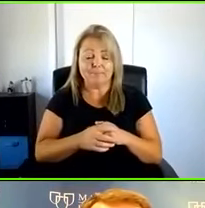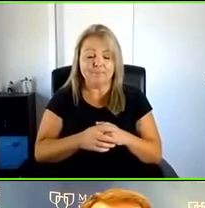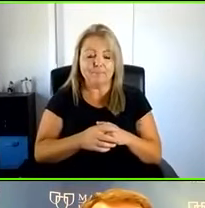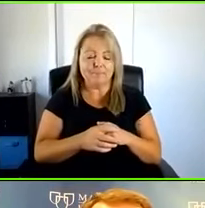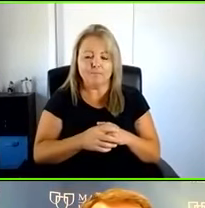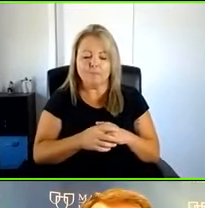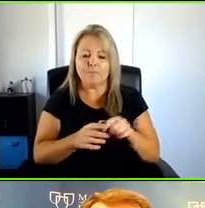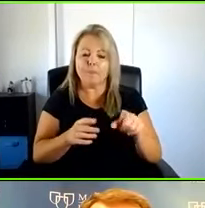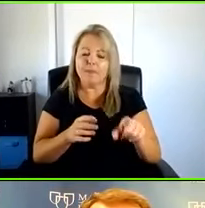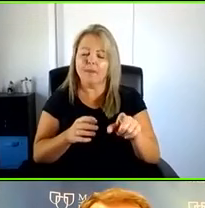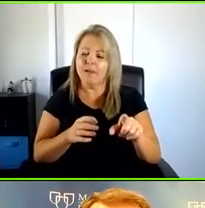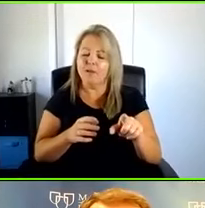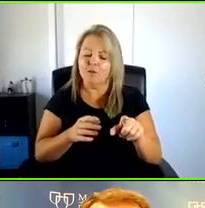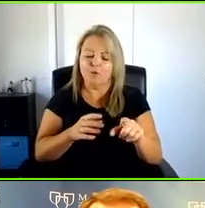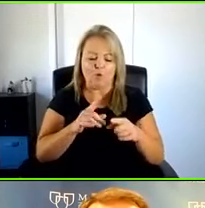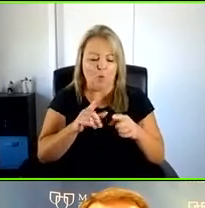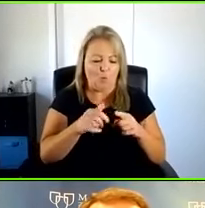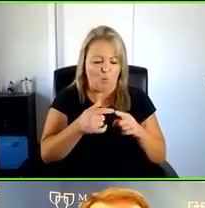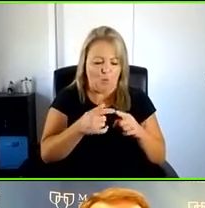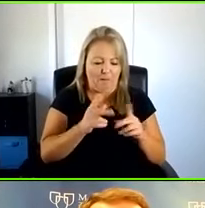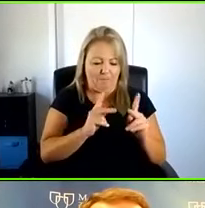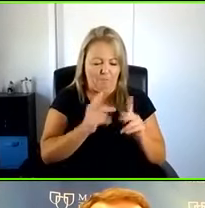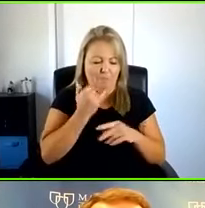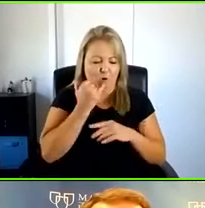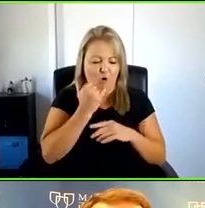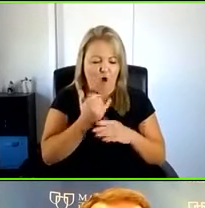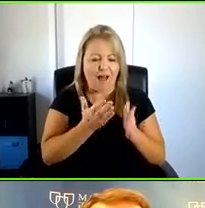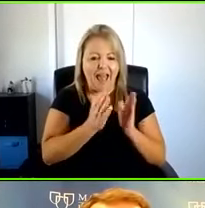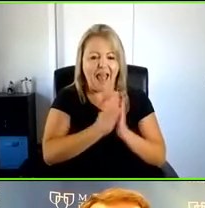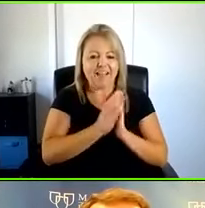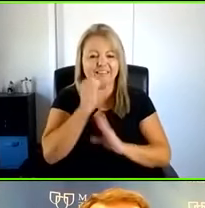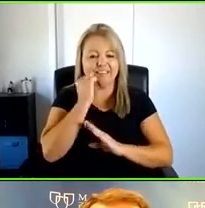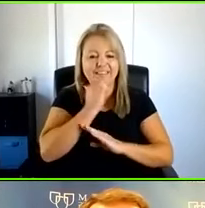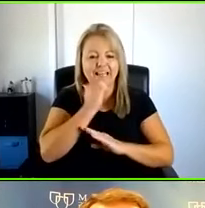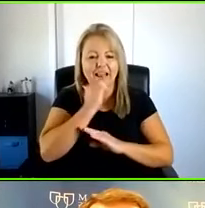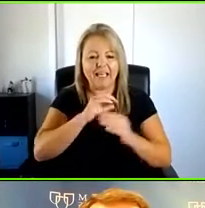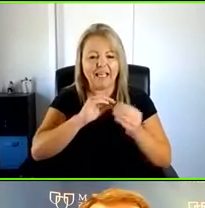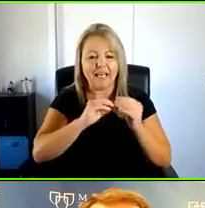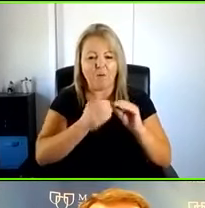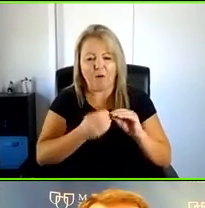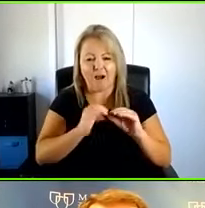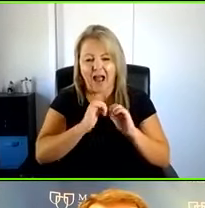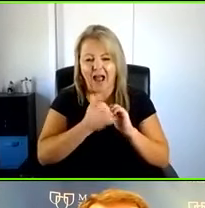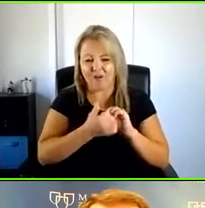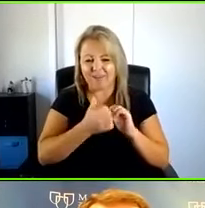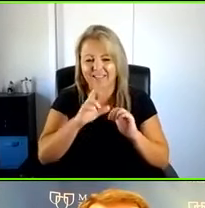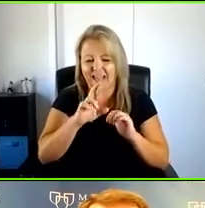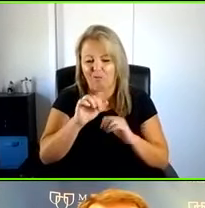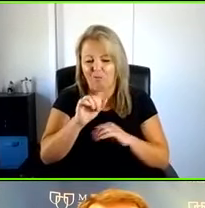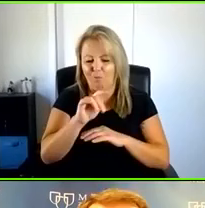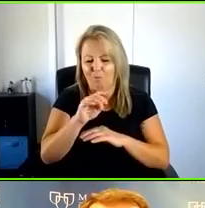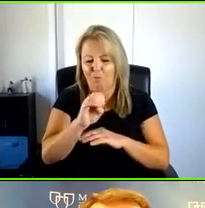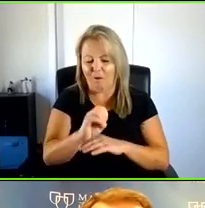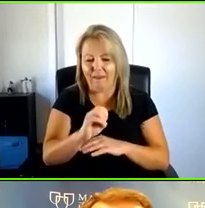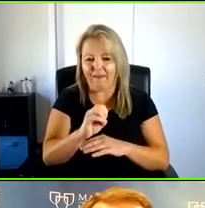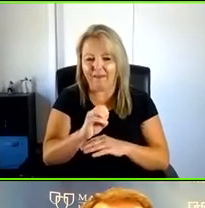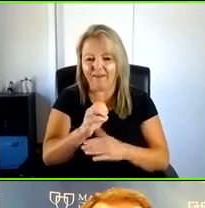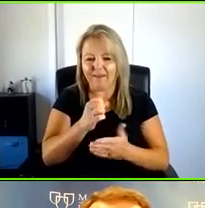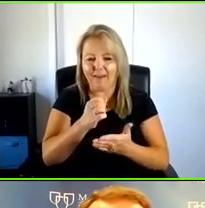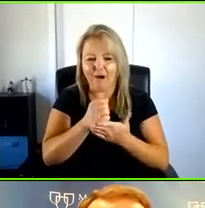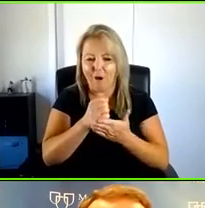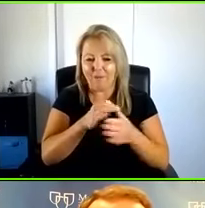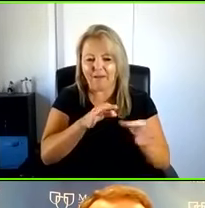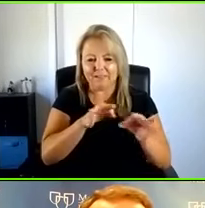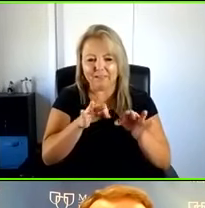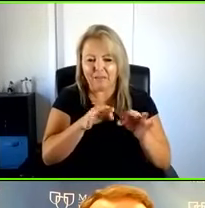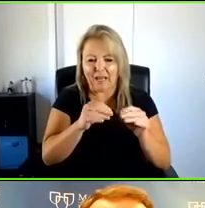So when people call and ask what the daily number is, how does that rate help explain it more specifically than